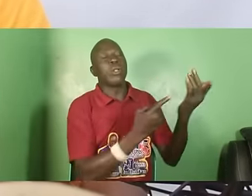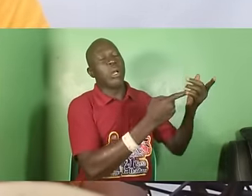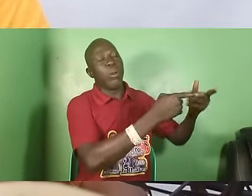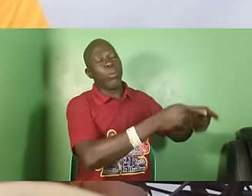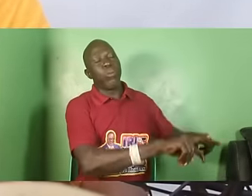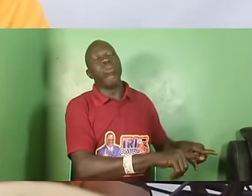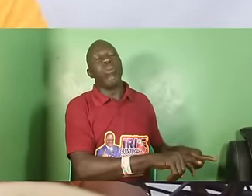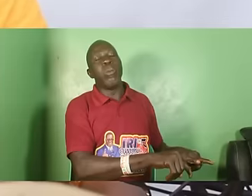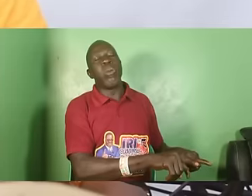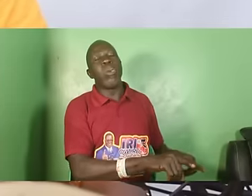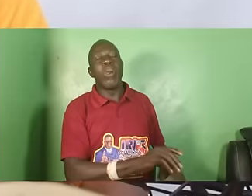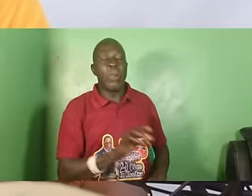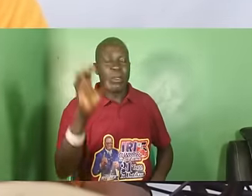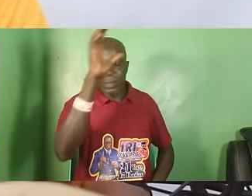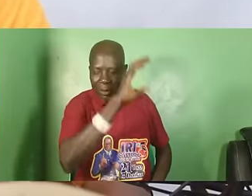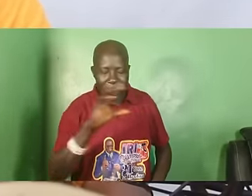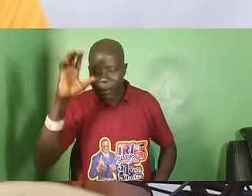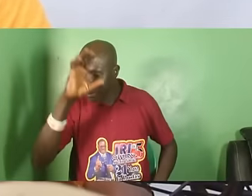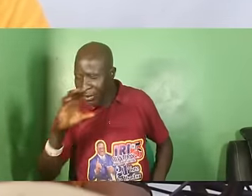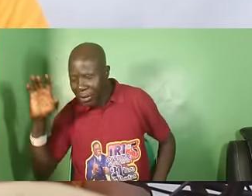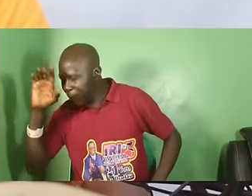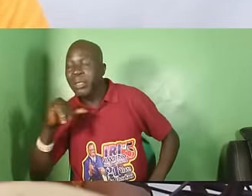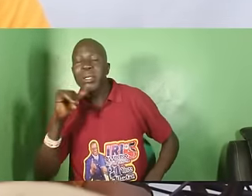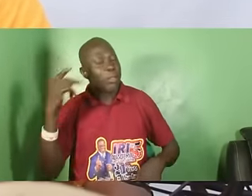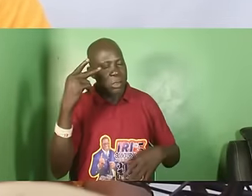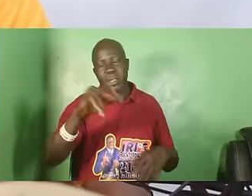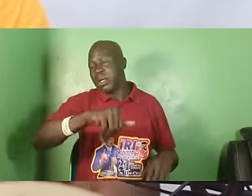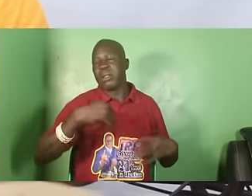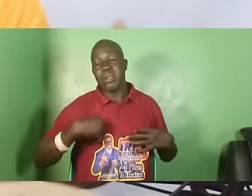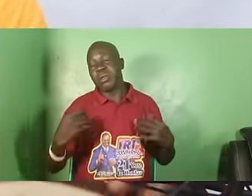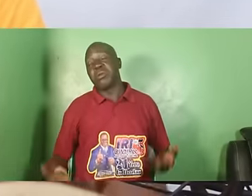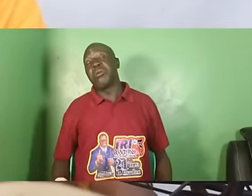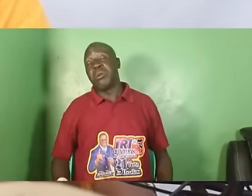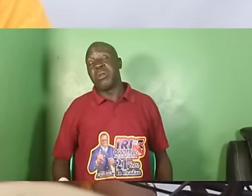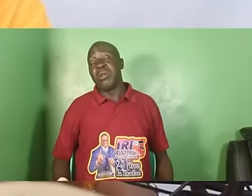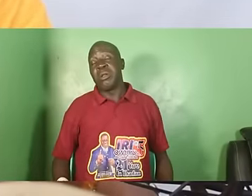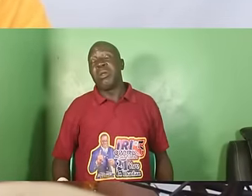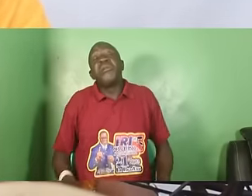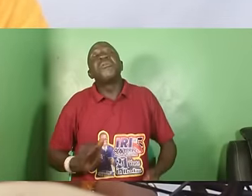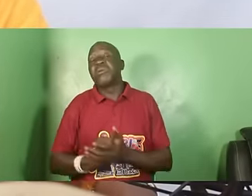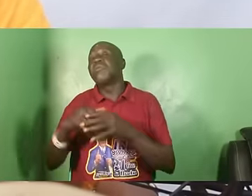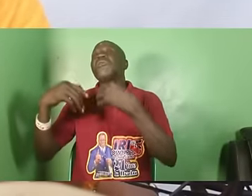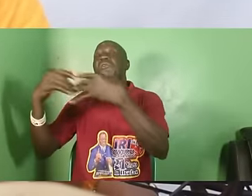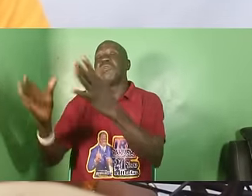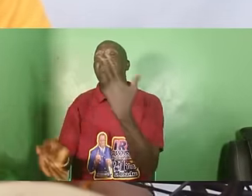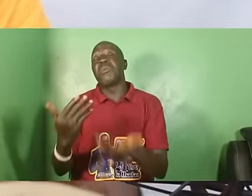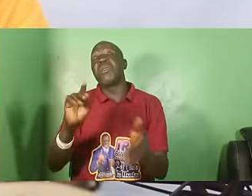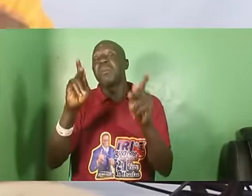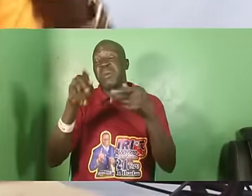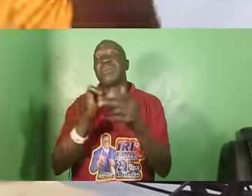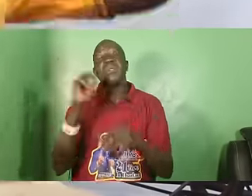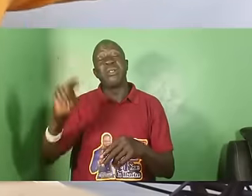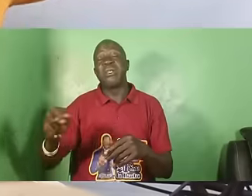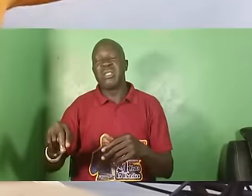What happened? Oh, what it is, they were seeking for oh, it. Yeah, so no. They could not see the cloth. When they come feel like they need it. He said they should leave, maybe the person